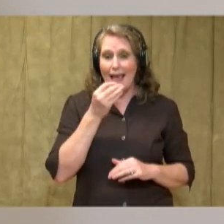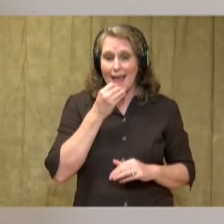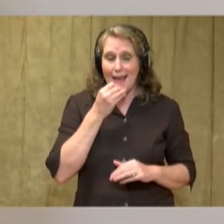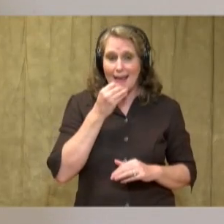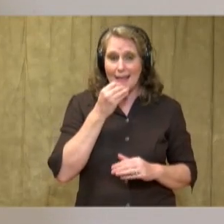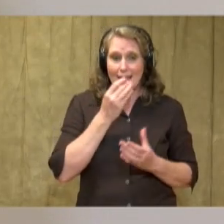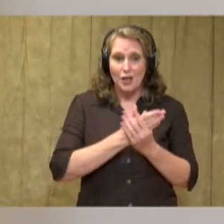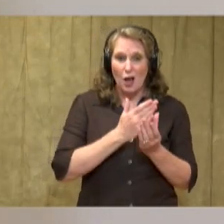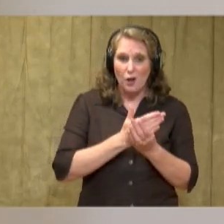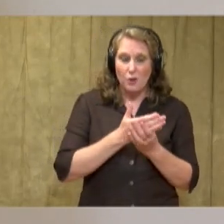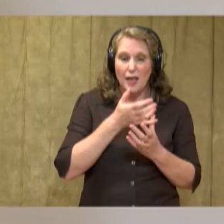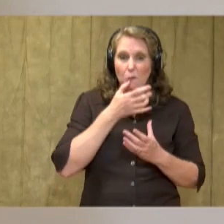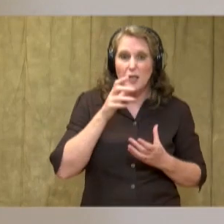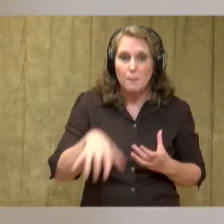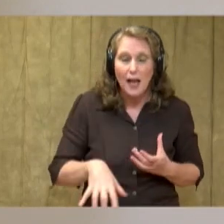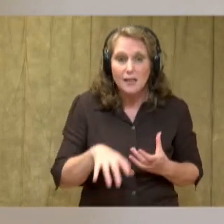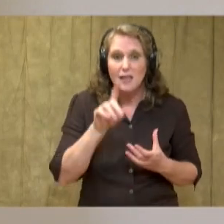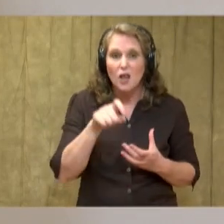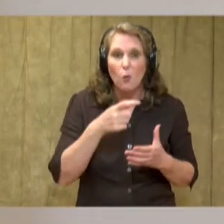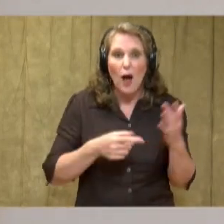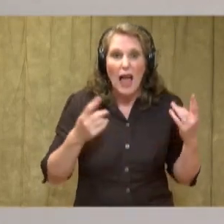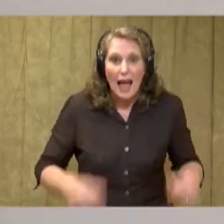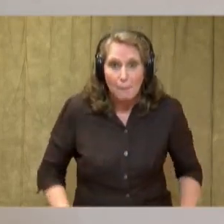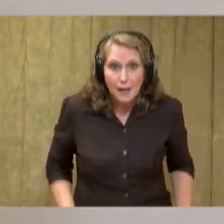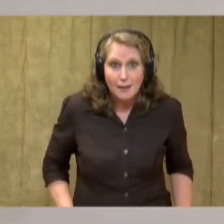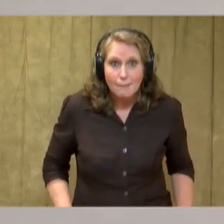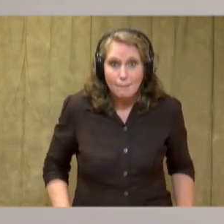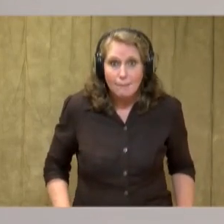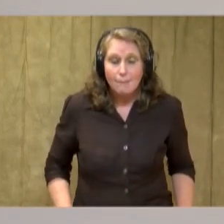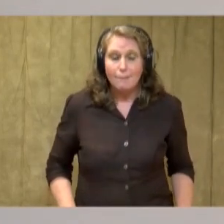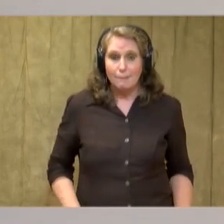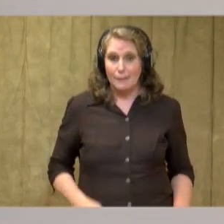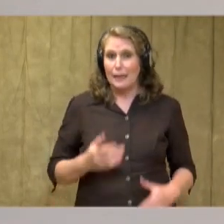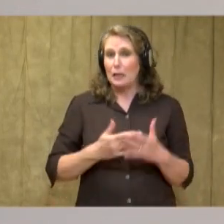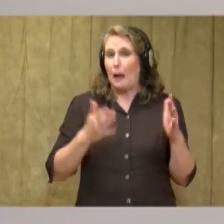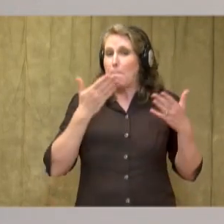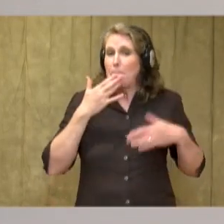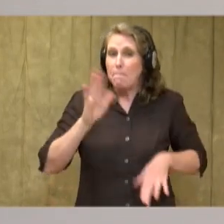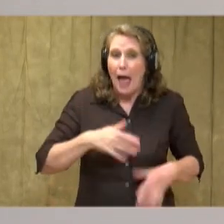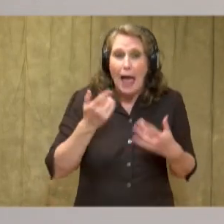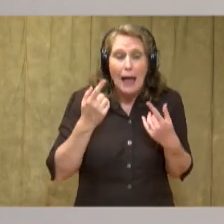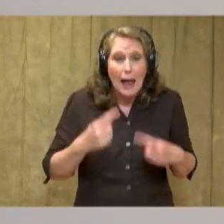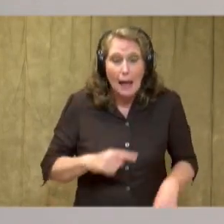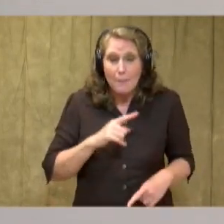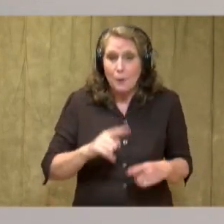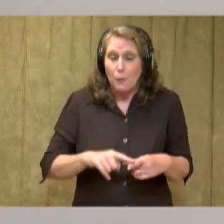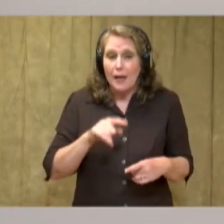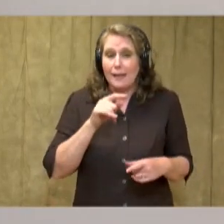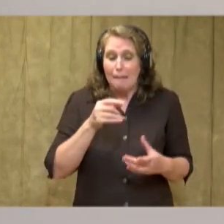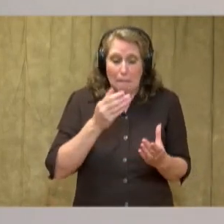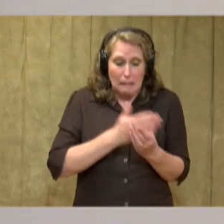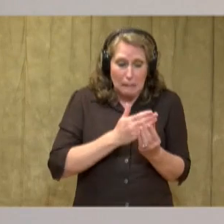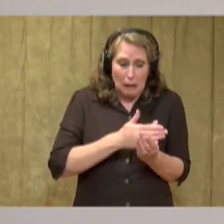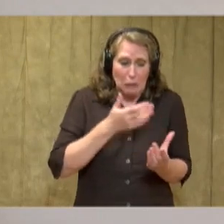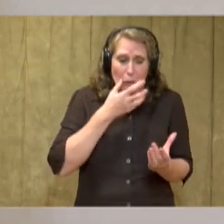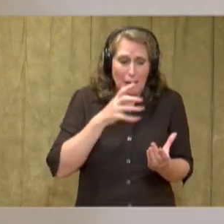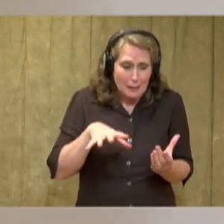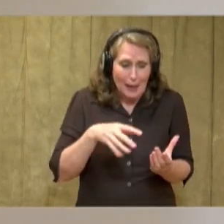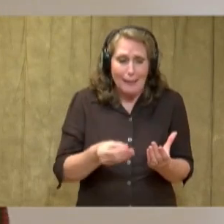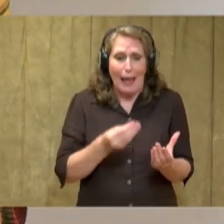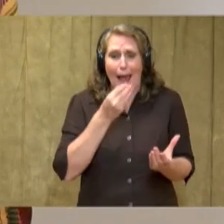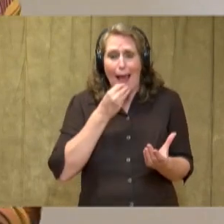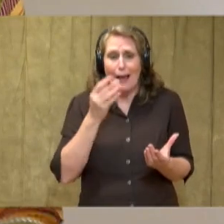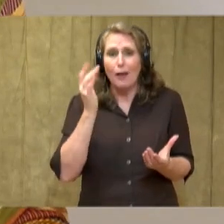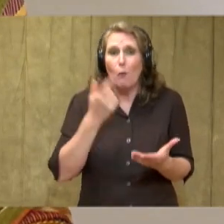salsa? Dun, dun, dun. Something bad happened when the dragons ate that spicy